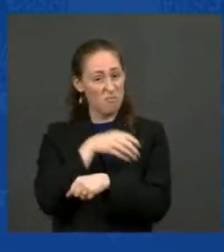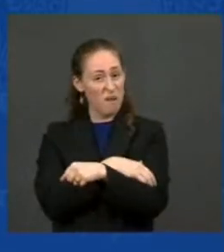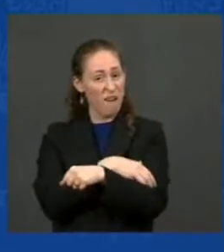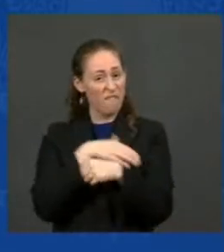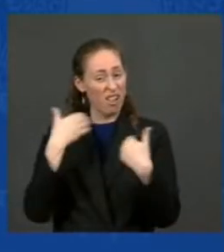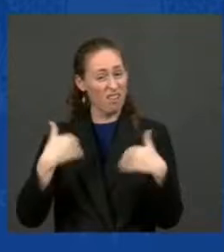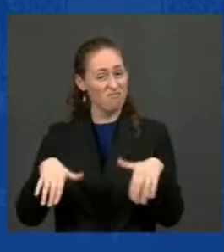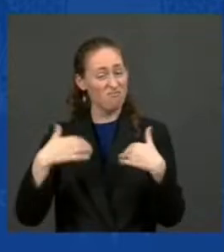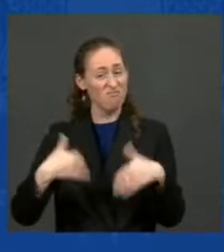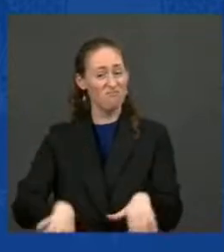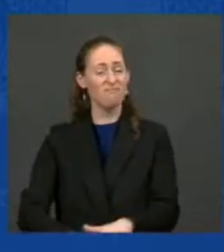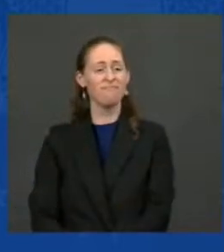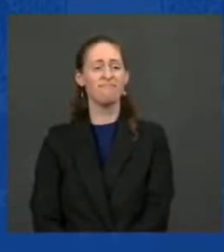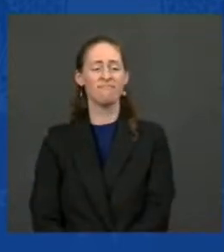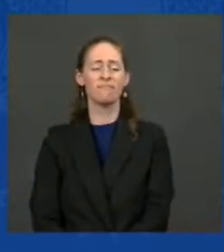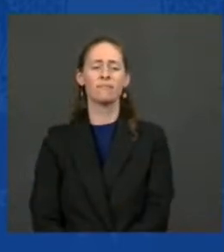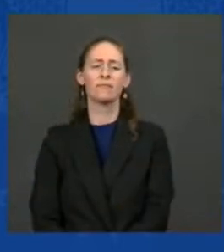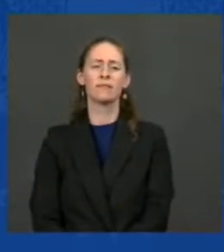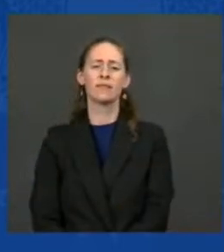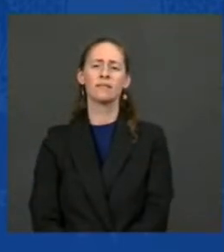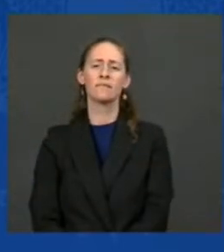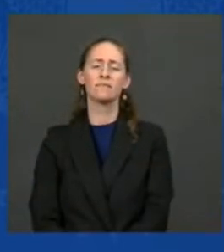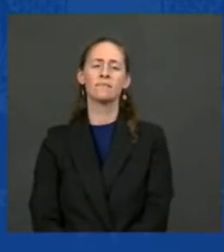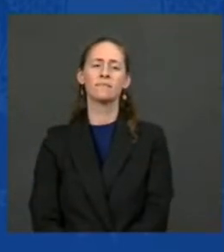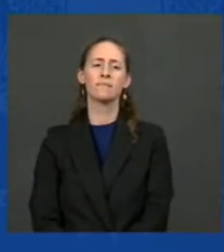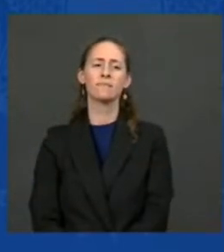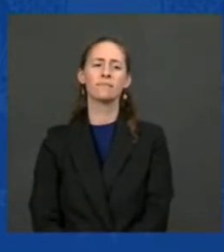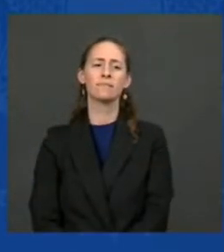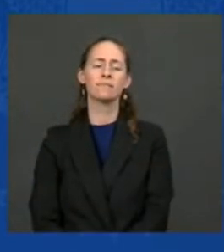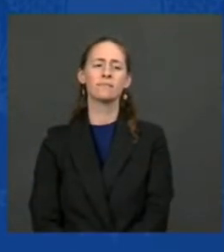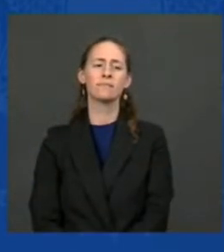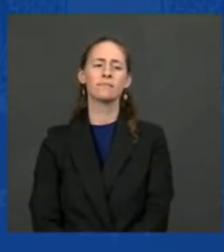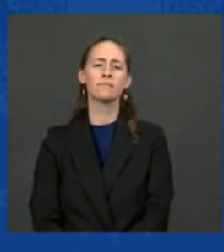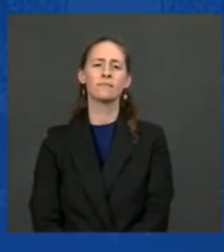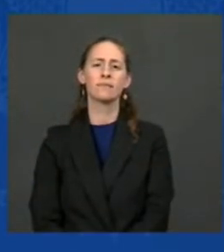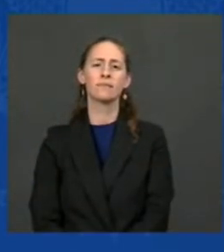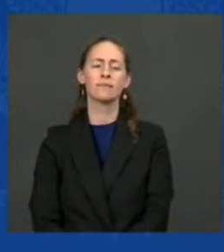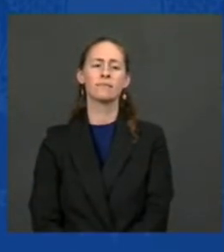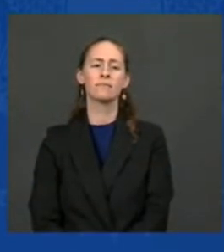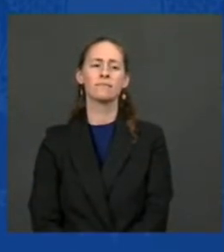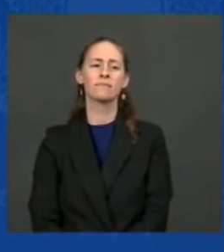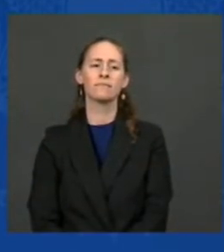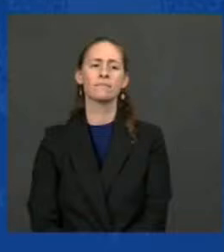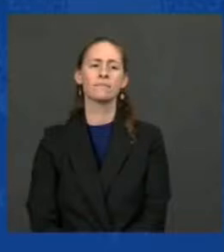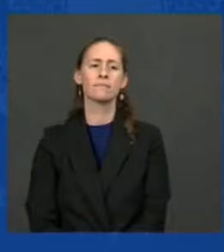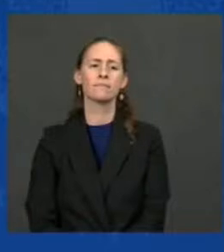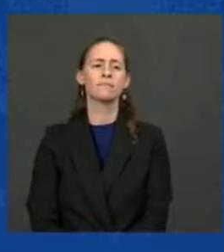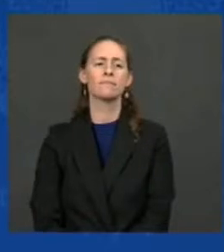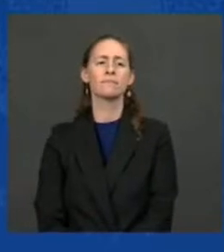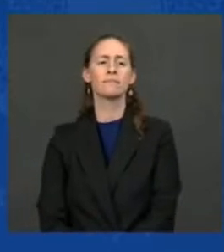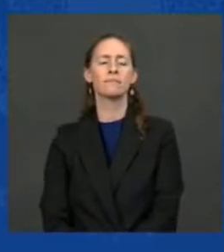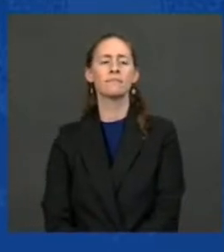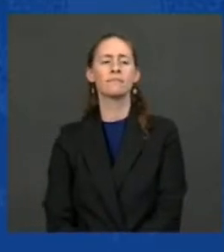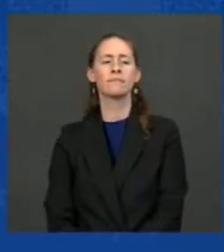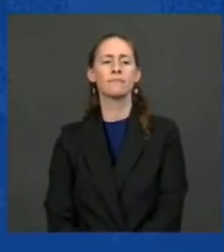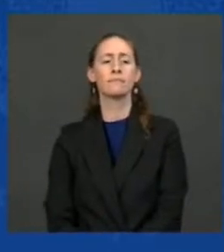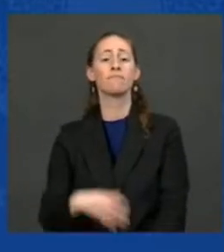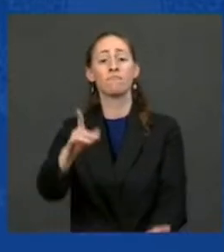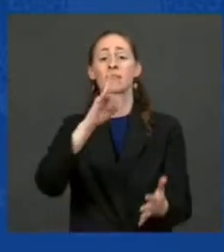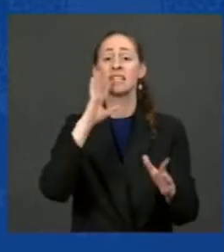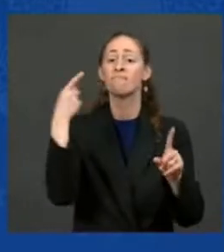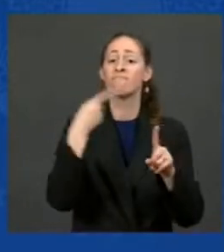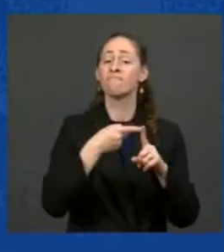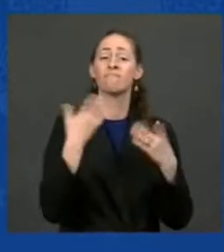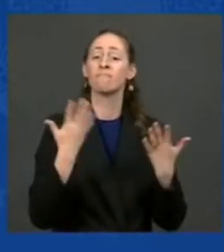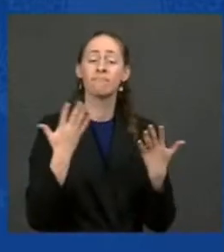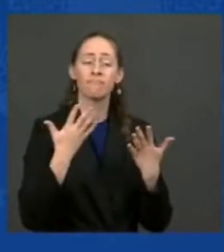I would say parenthetically, the reason why Germany has been able to turn it around unlike other countries is because